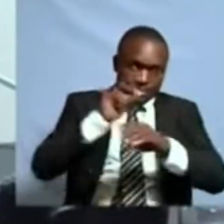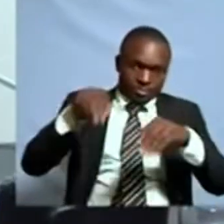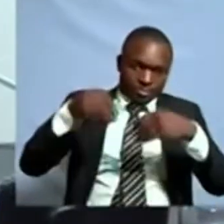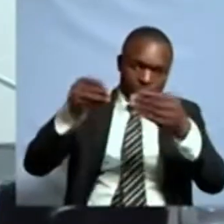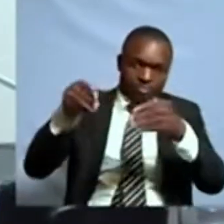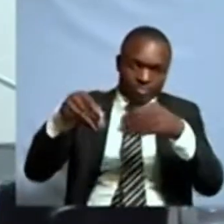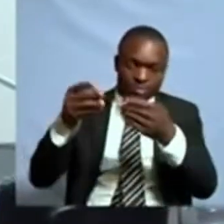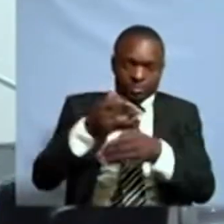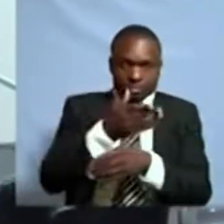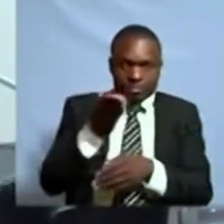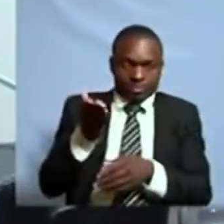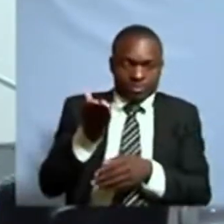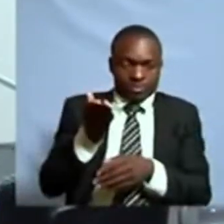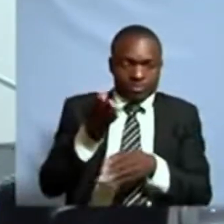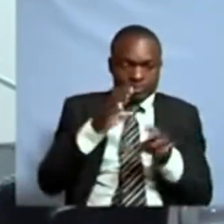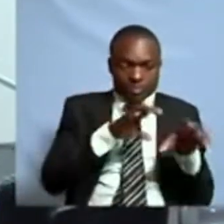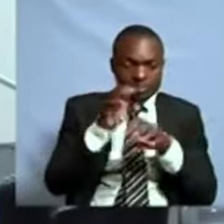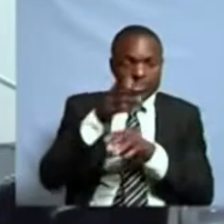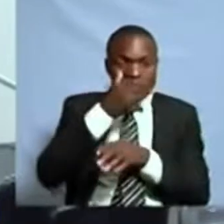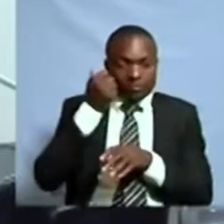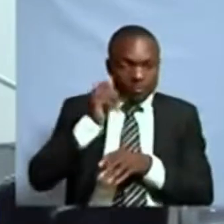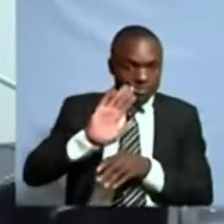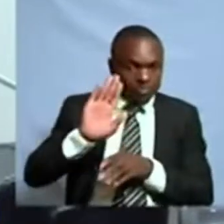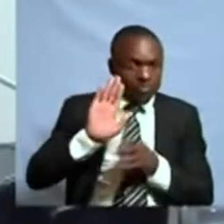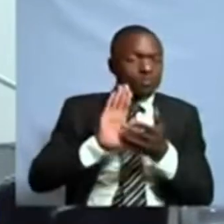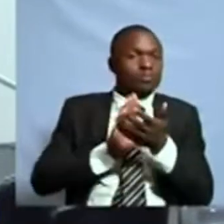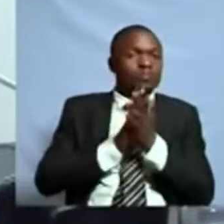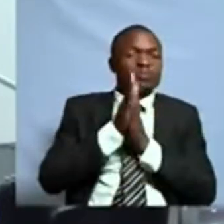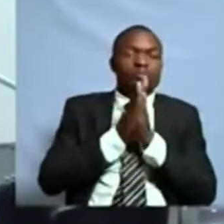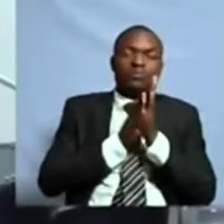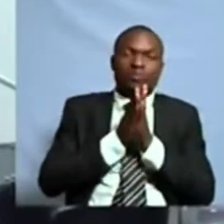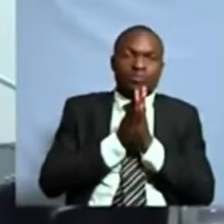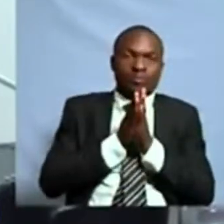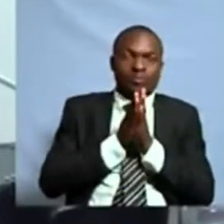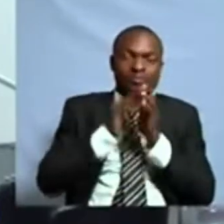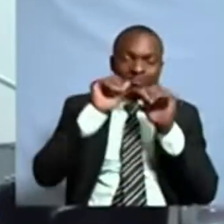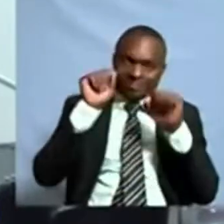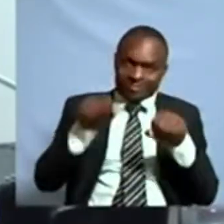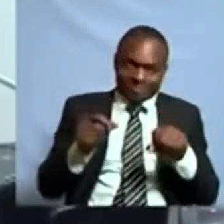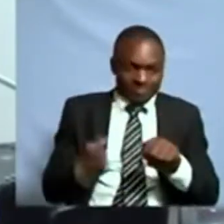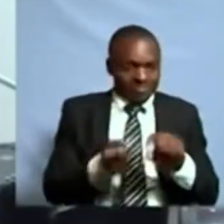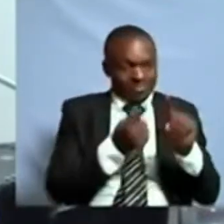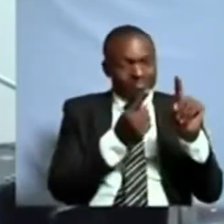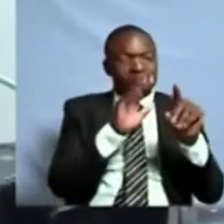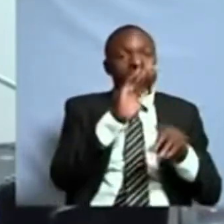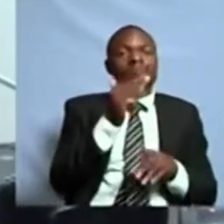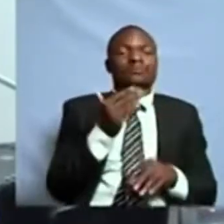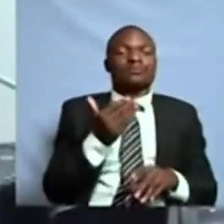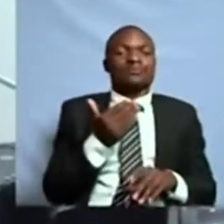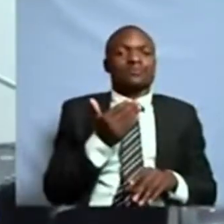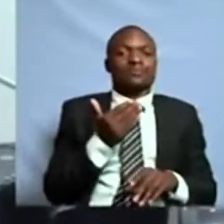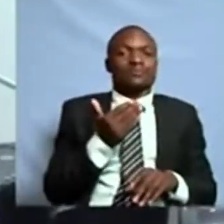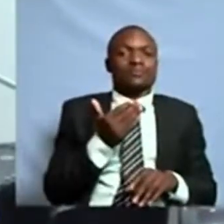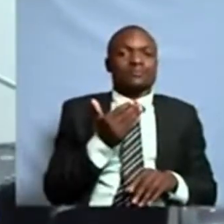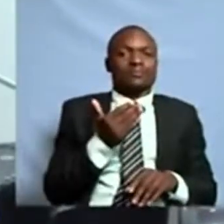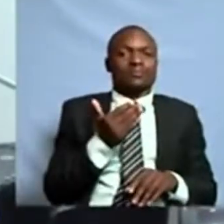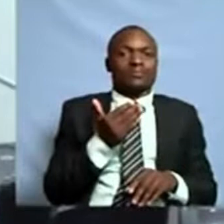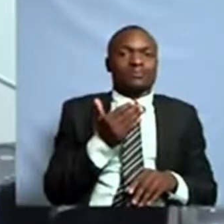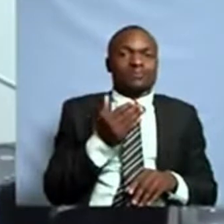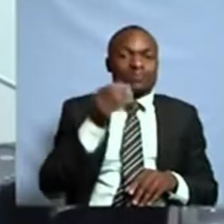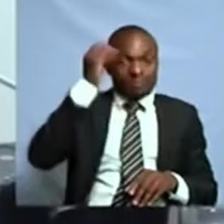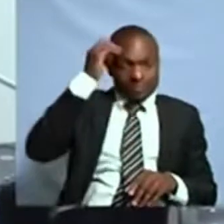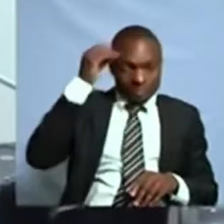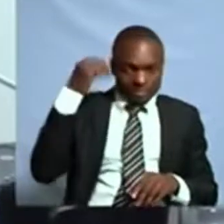upon you, and I do so in your best interest, so that you can go back to the